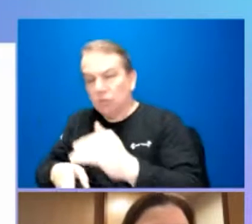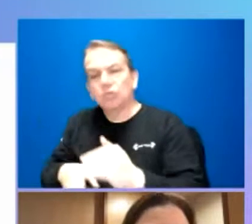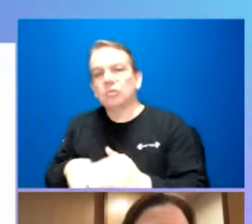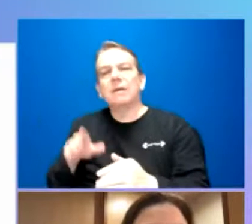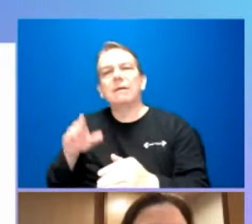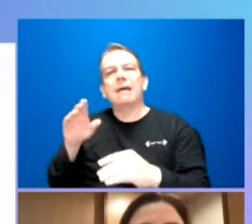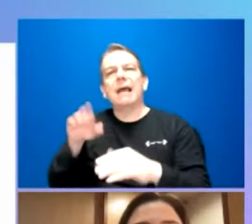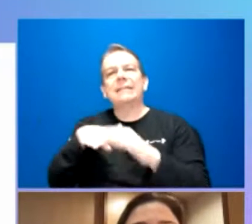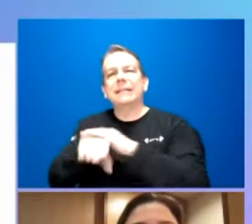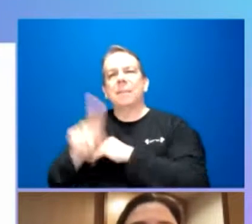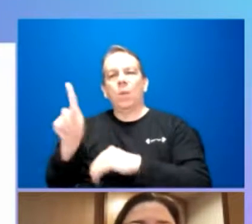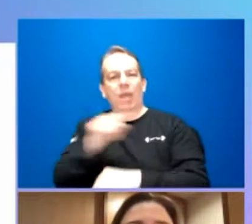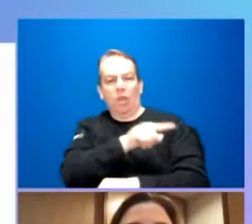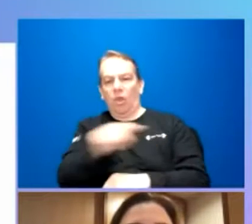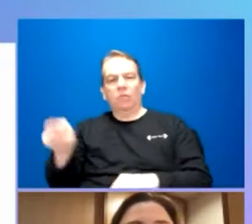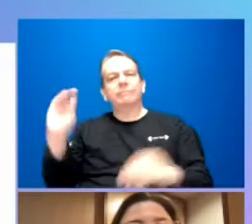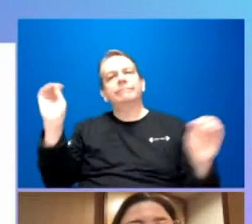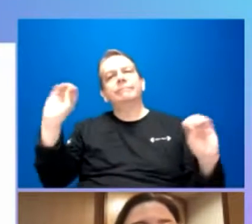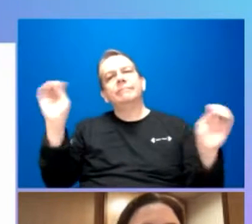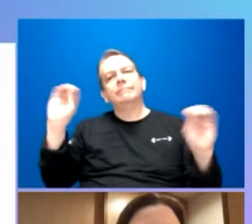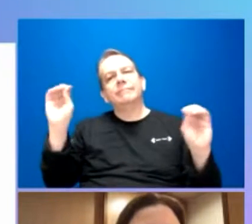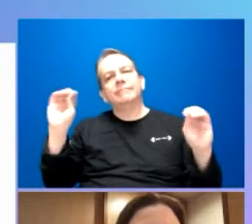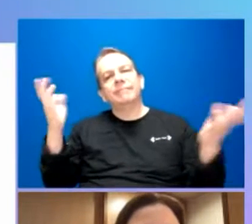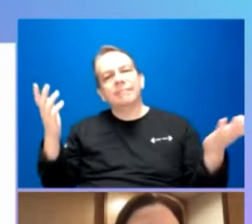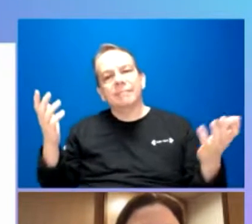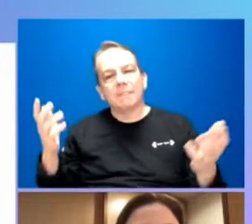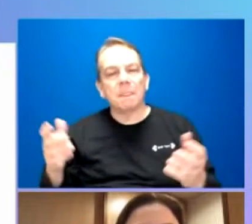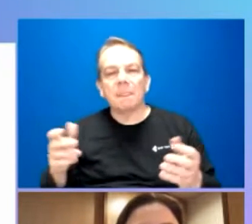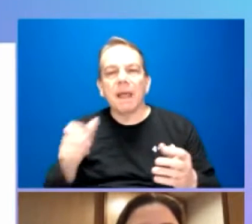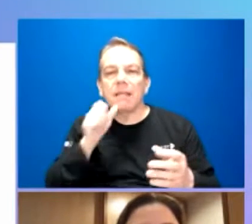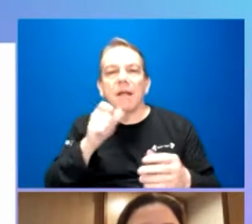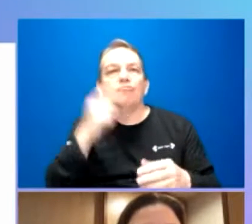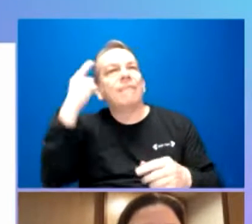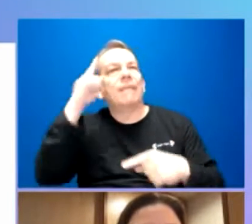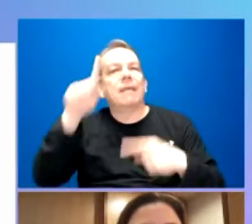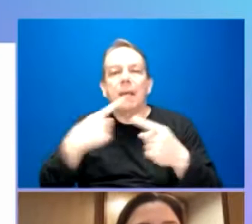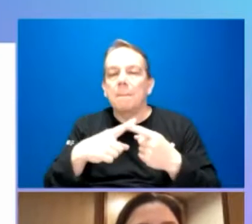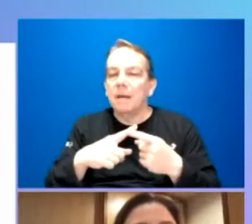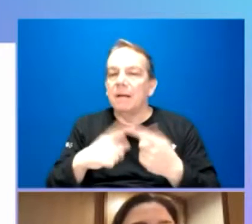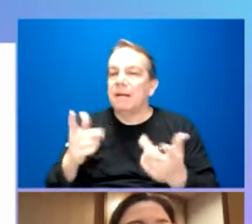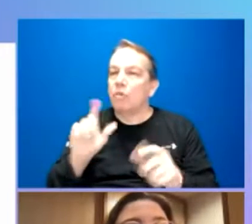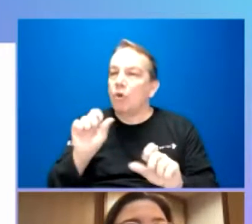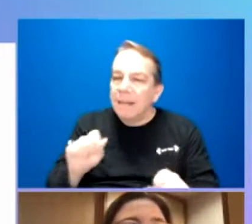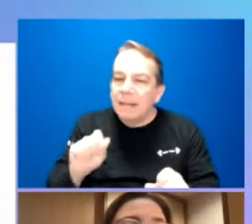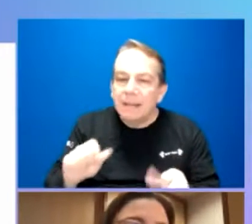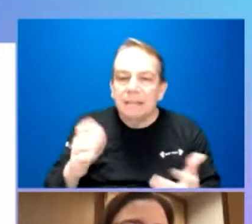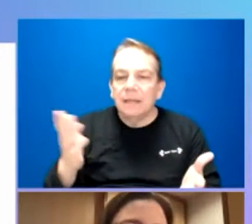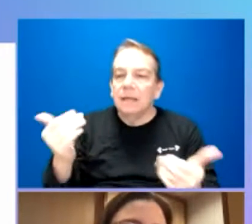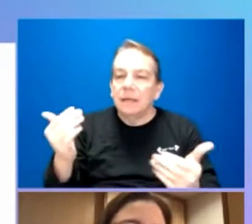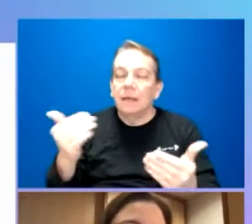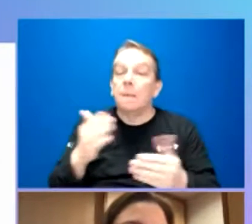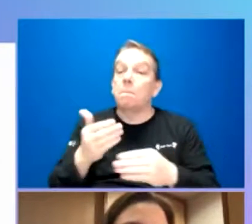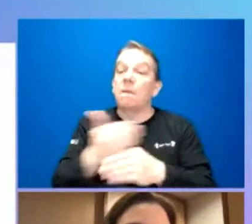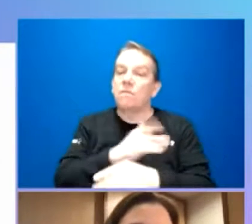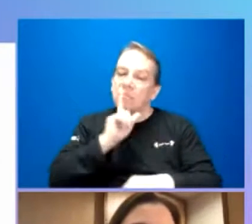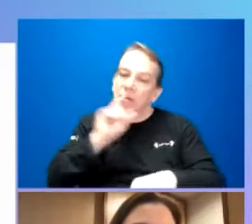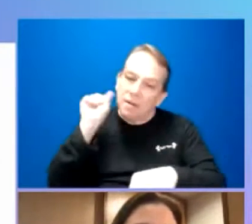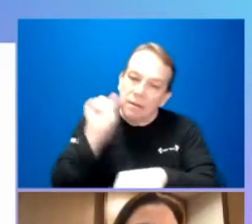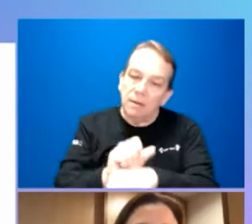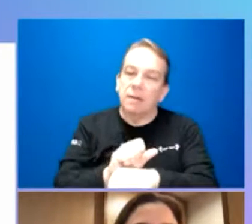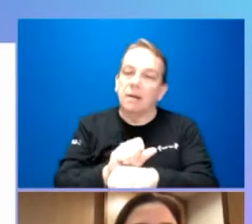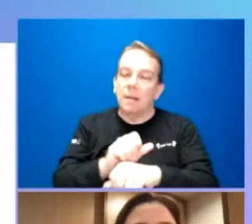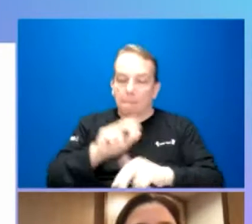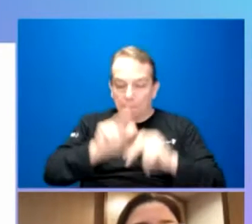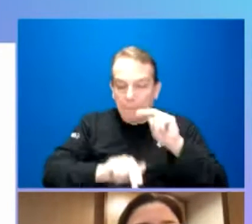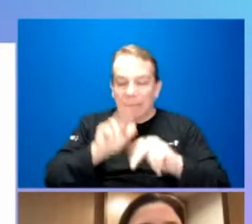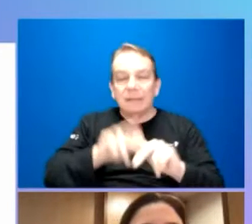teach accessibility to all of their design, product, and engineering capabilities before they can actually start to build